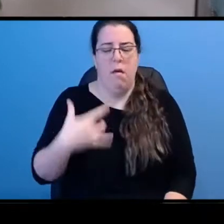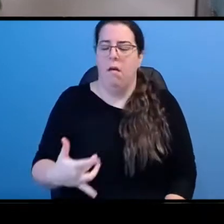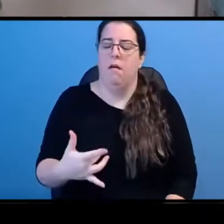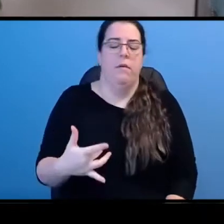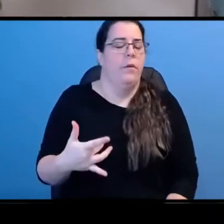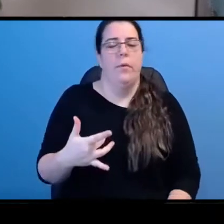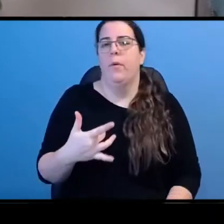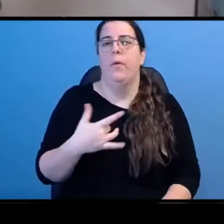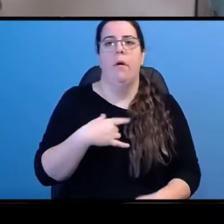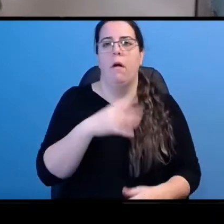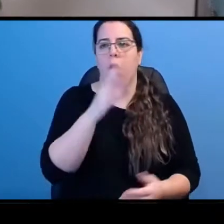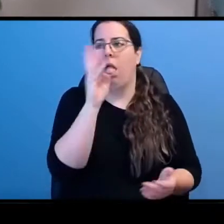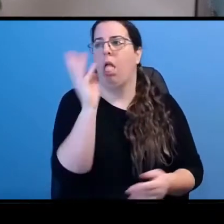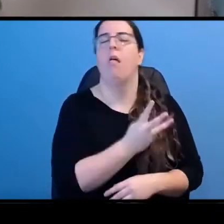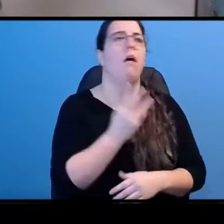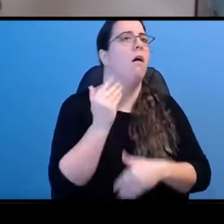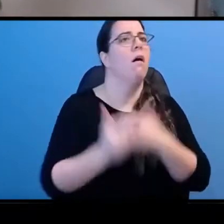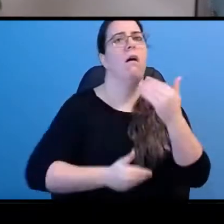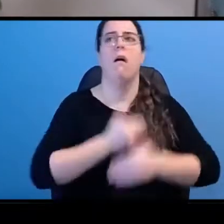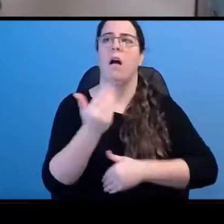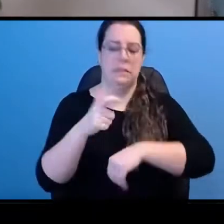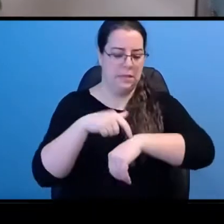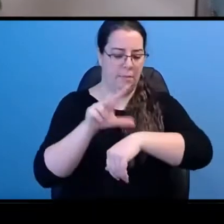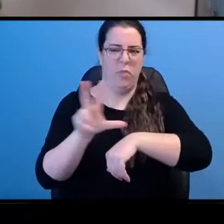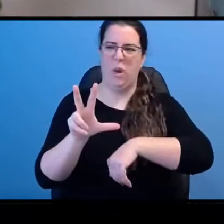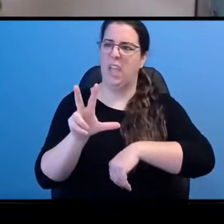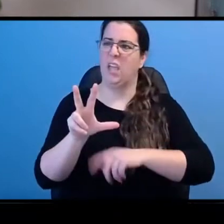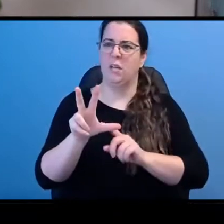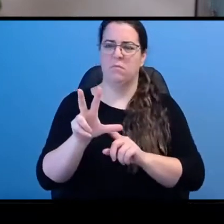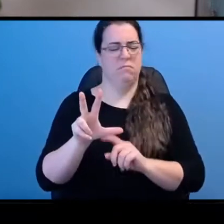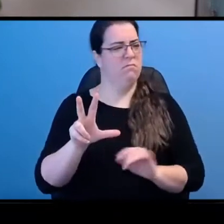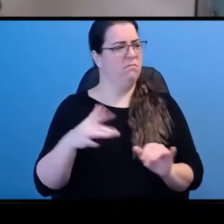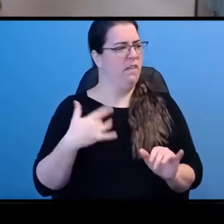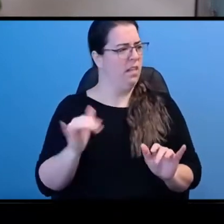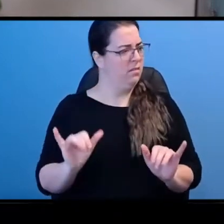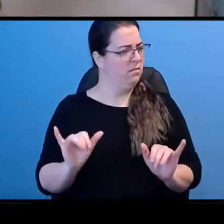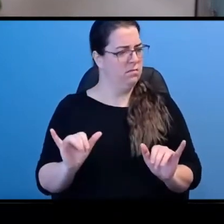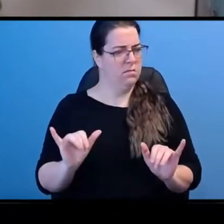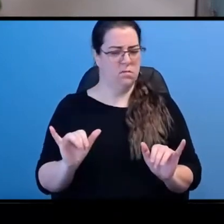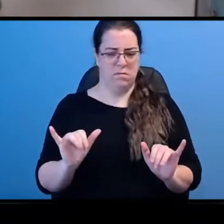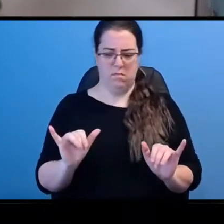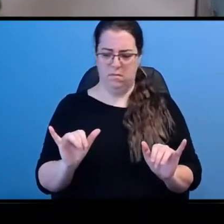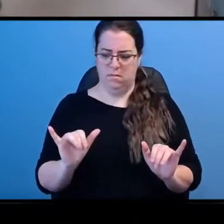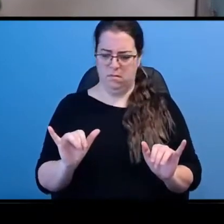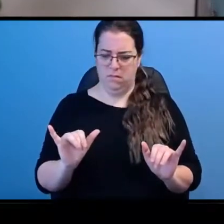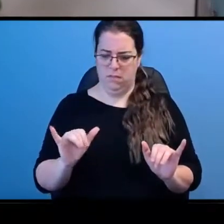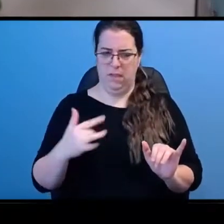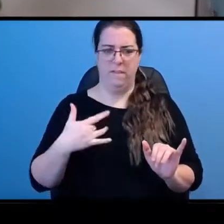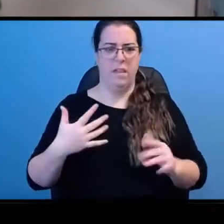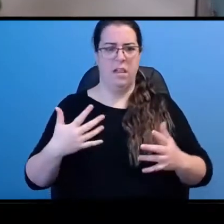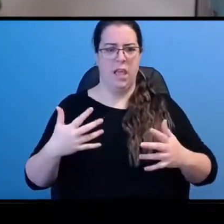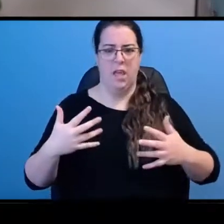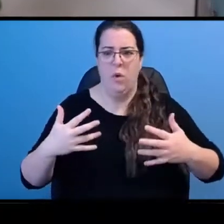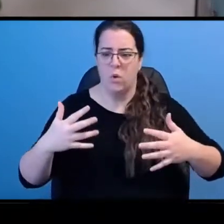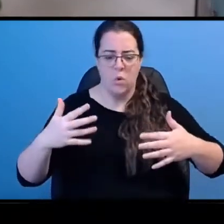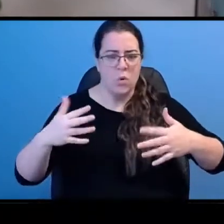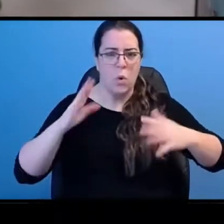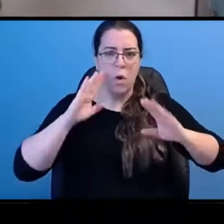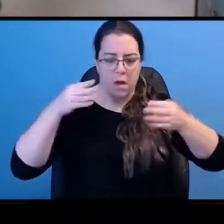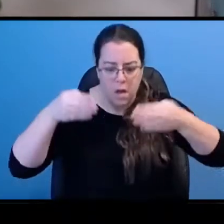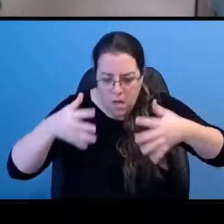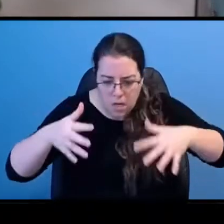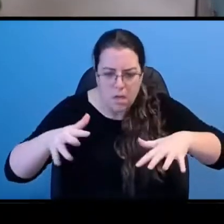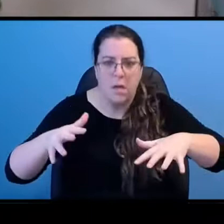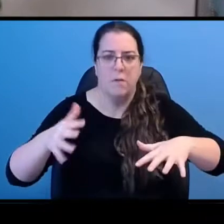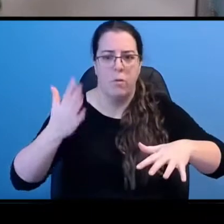then it'll be 3 o'clock and I'll wonder like, whoa, why am I so like, why aren't